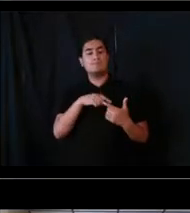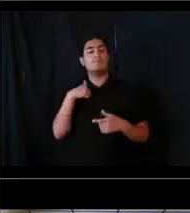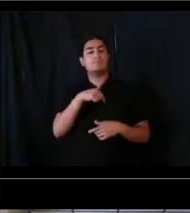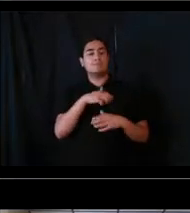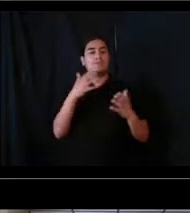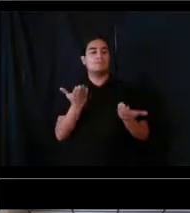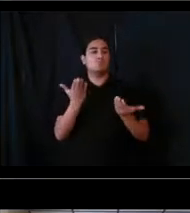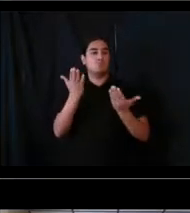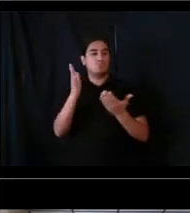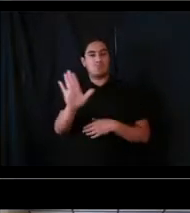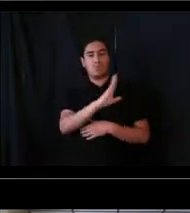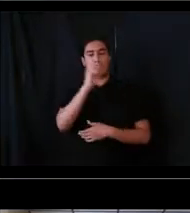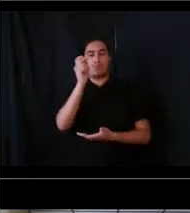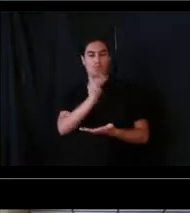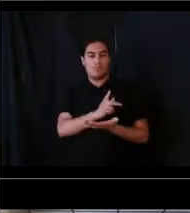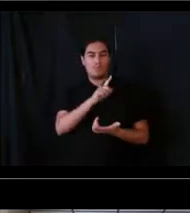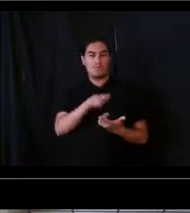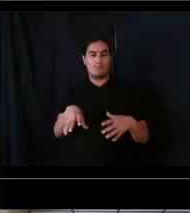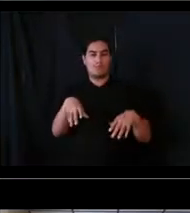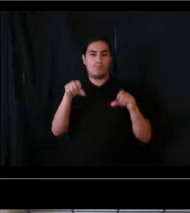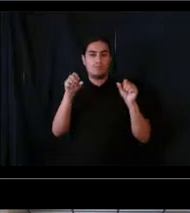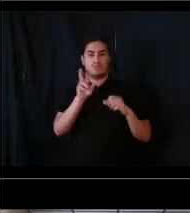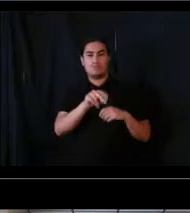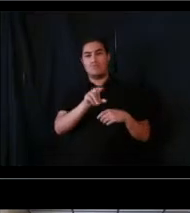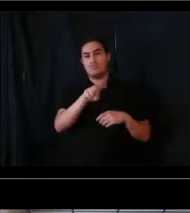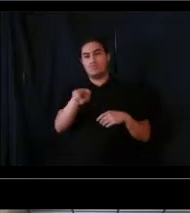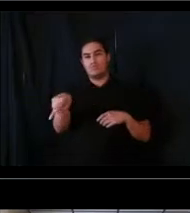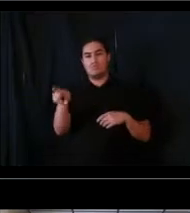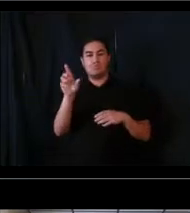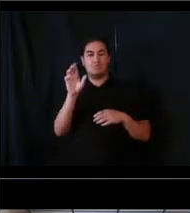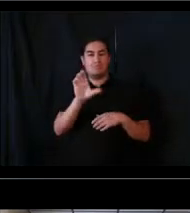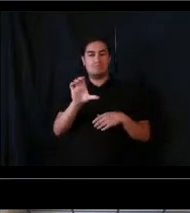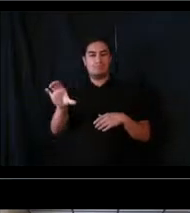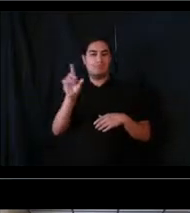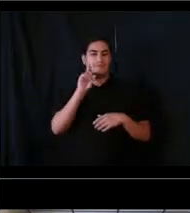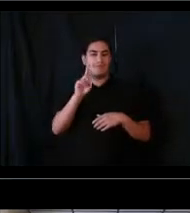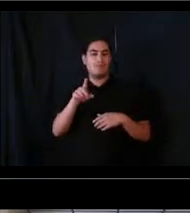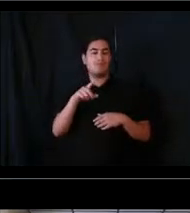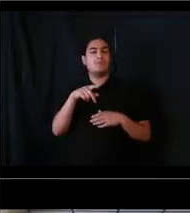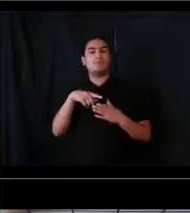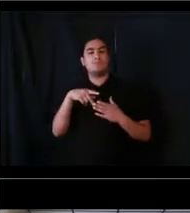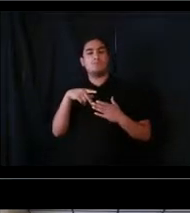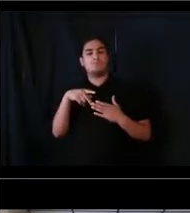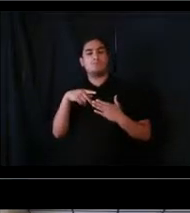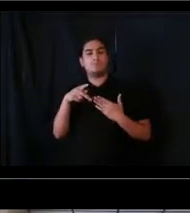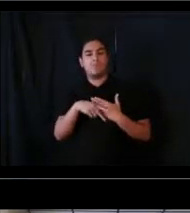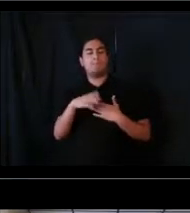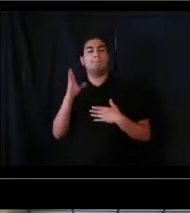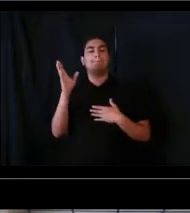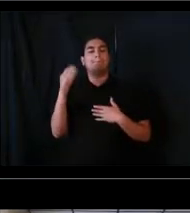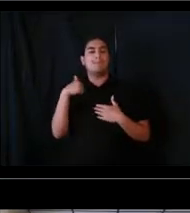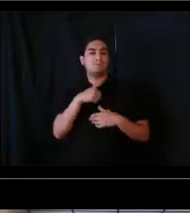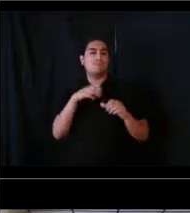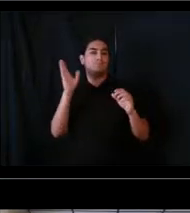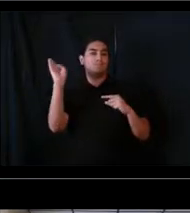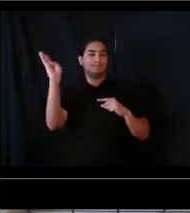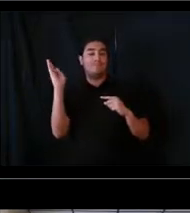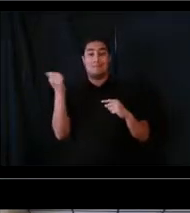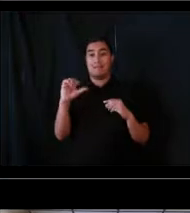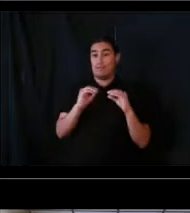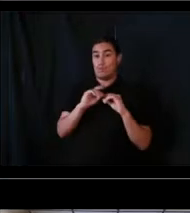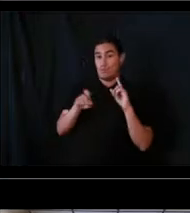approval to adopt the 2022 solutions for congested corridors program guidelines as presented thank you you have any other questions